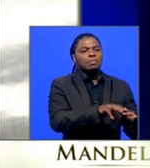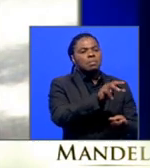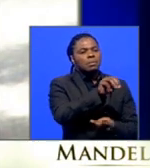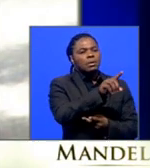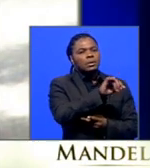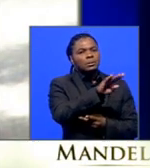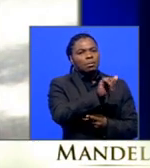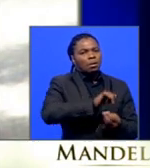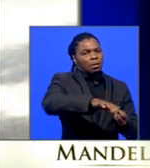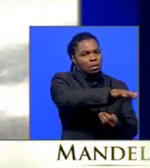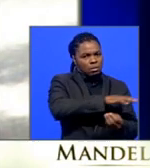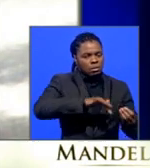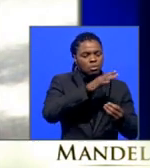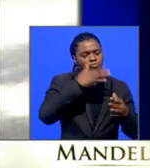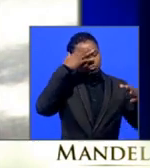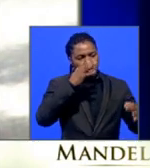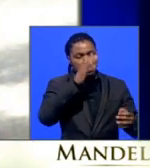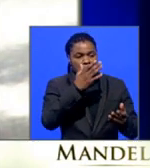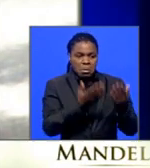Yeah. But also,